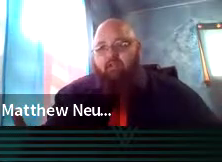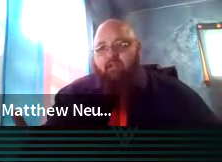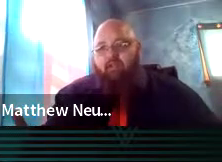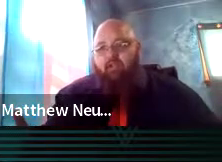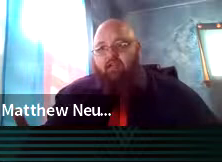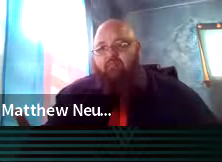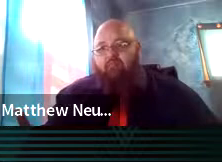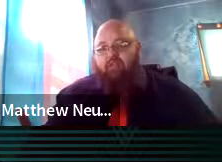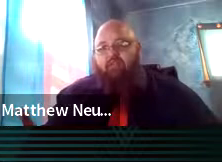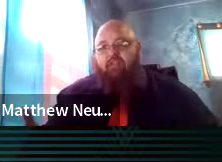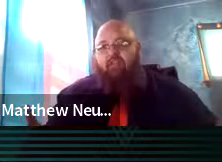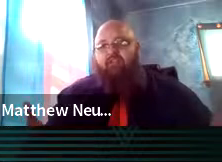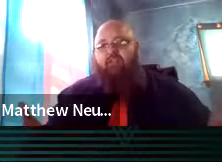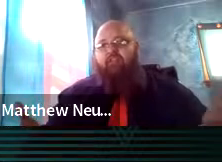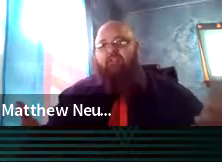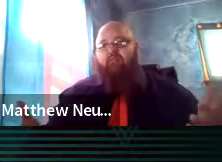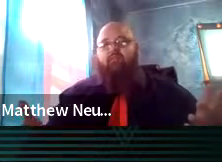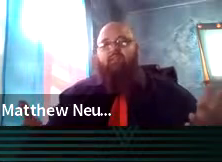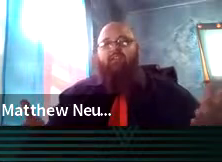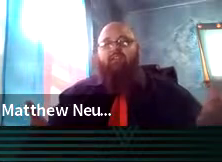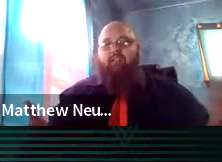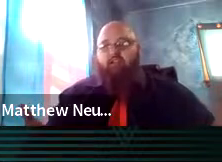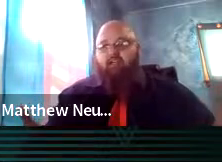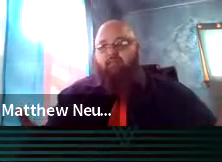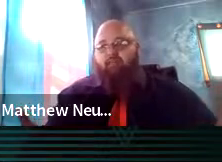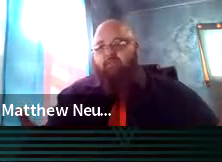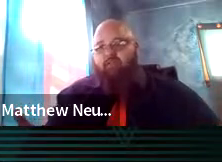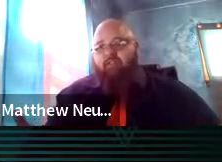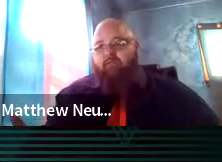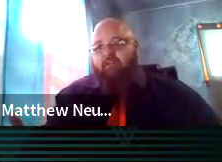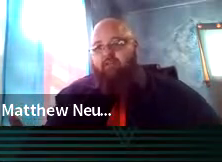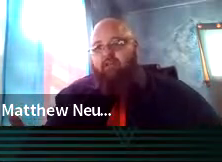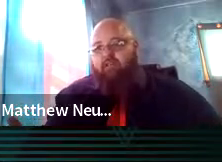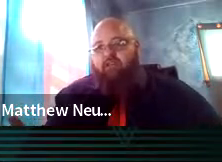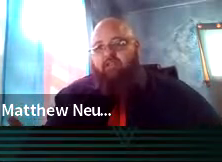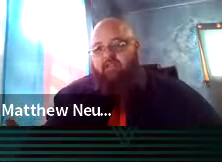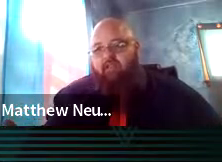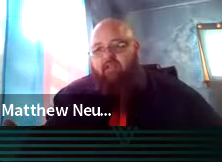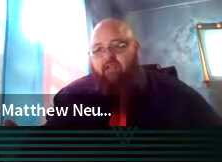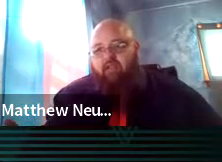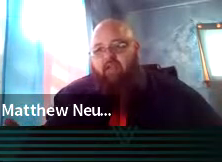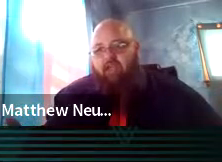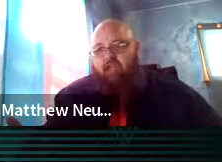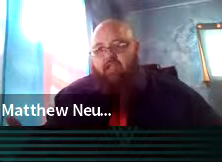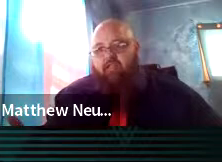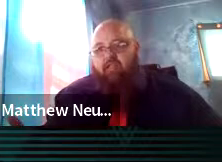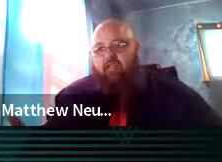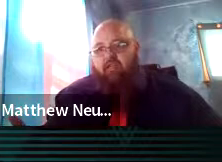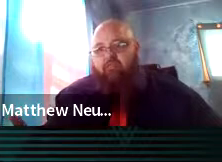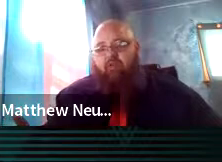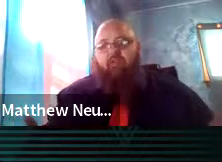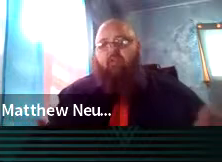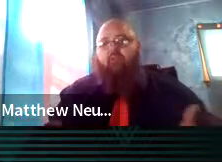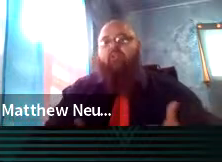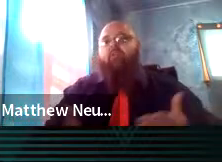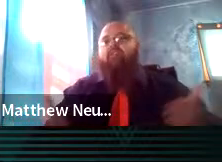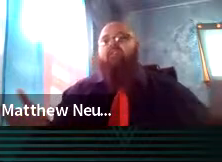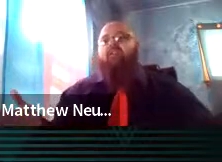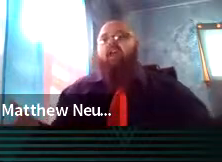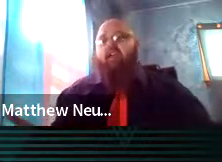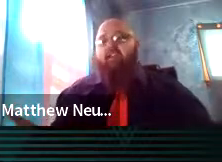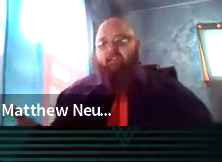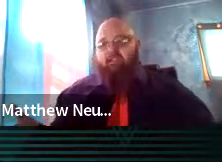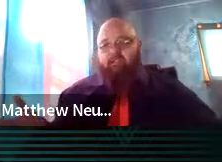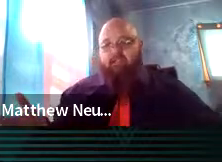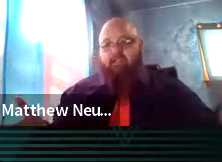condom. The closest place to get a condom was 26 miles away in Dodge City. And so there wasn't